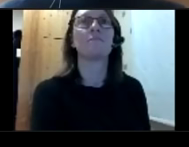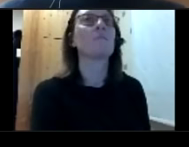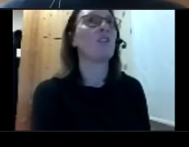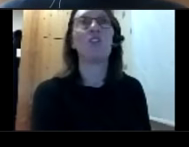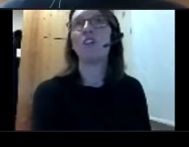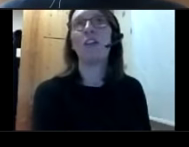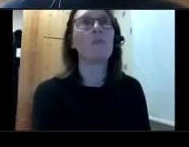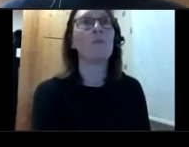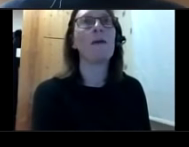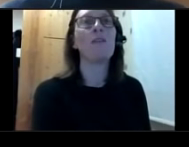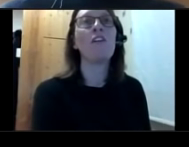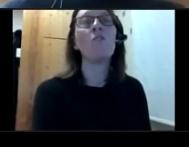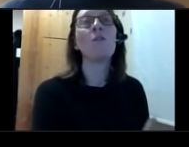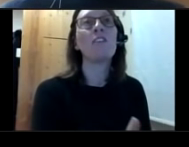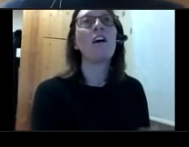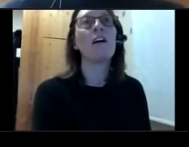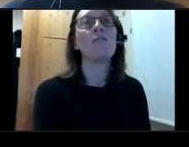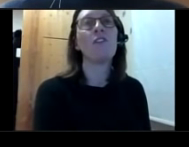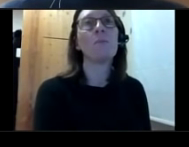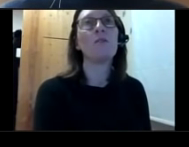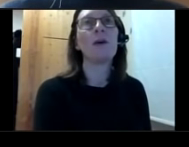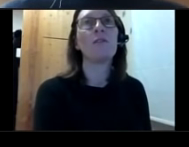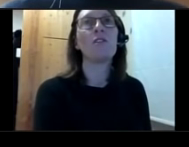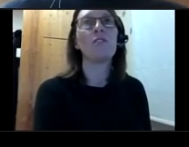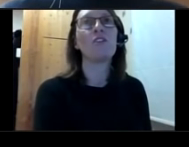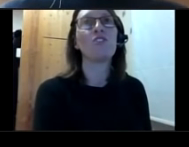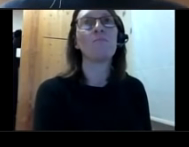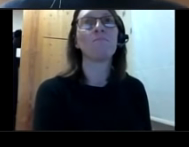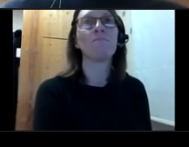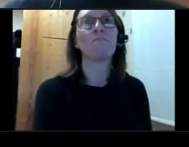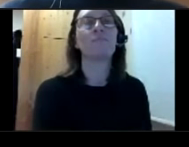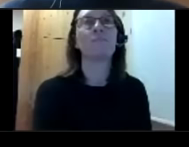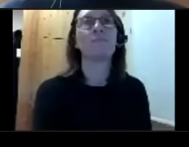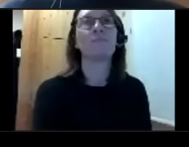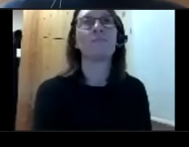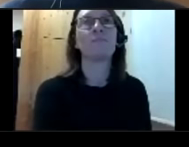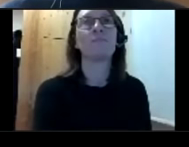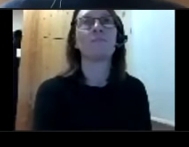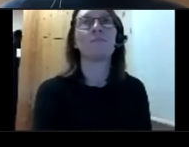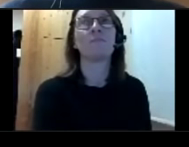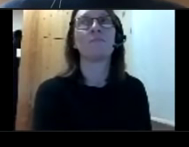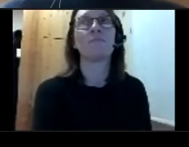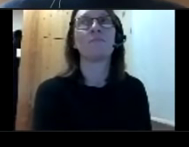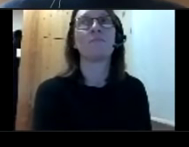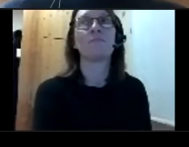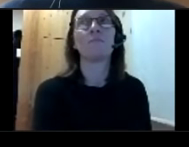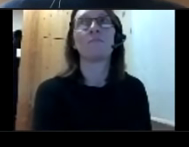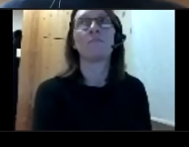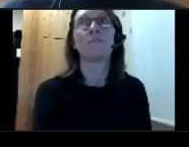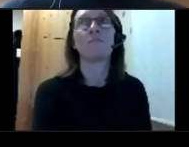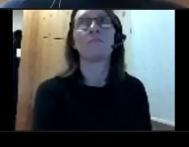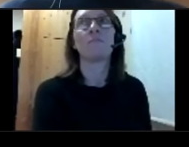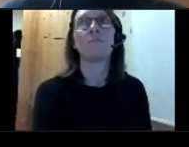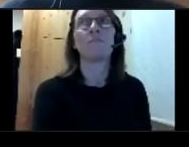that right, Abby? No, you don't have to be a member. They're open. The archives are open as well, so you can search them. And for those not in the higher education sector, JISC is